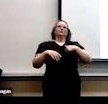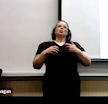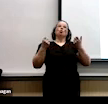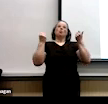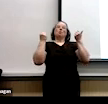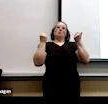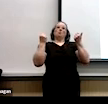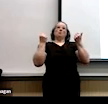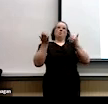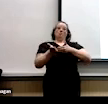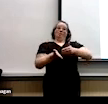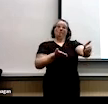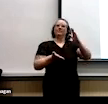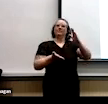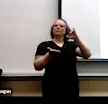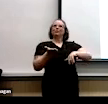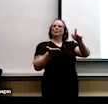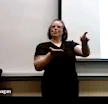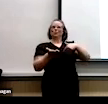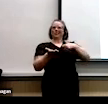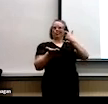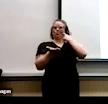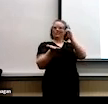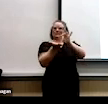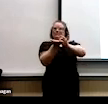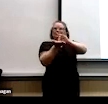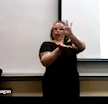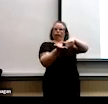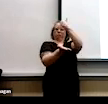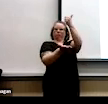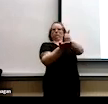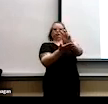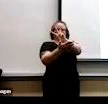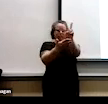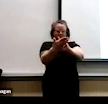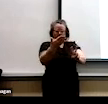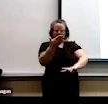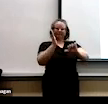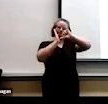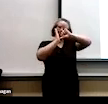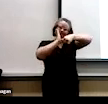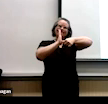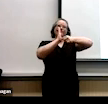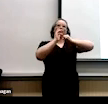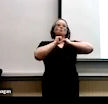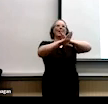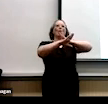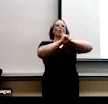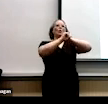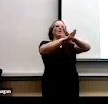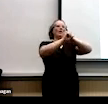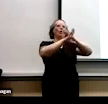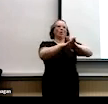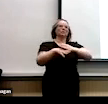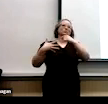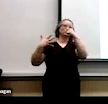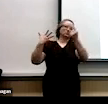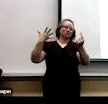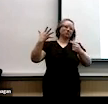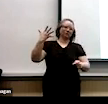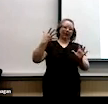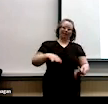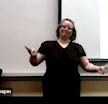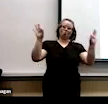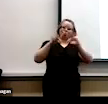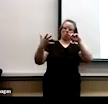good because we need to know what the problems are so that we can try to address them. It's challenging because there's often not a lot of solutions presented, but that leaves